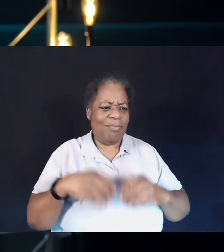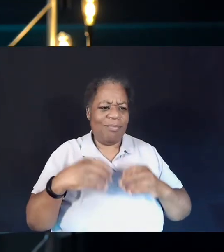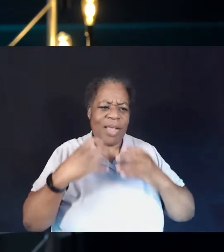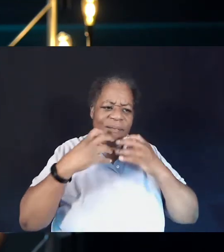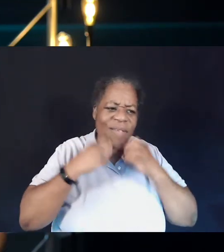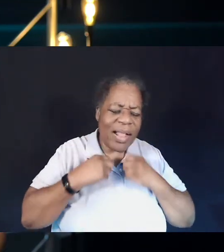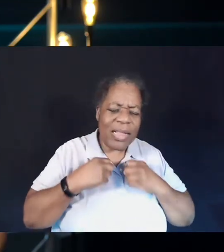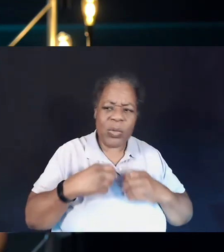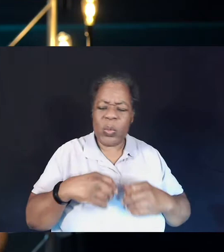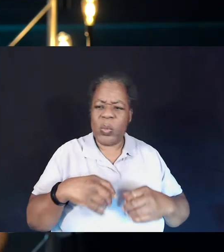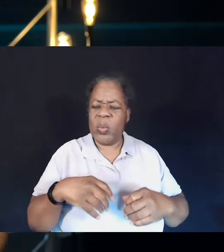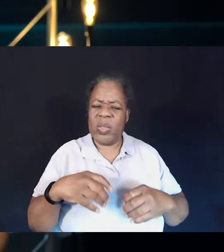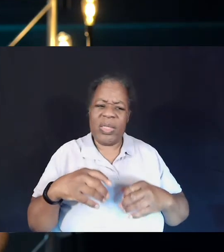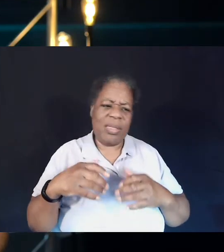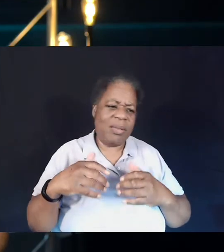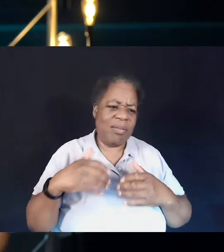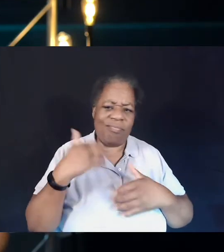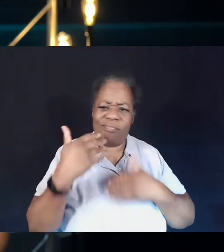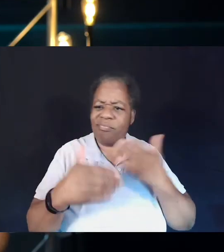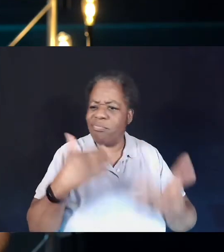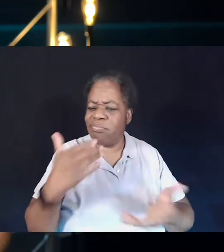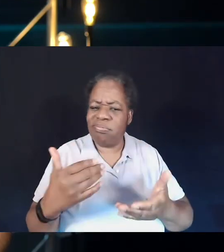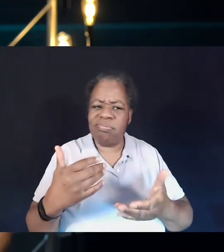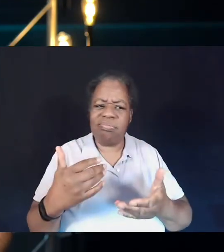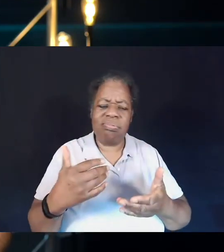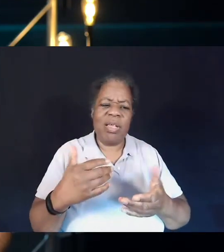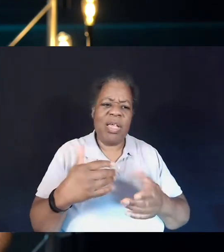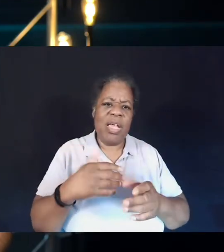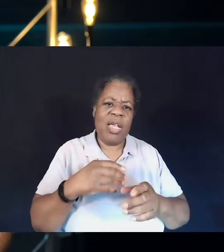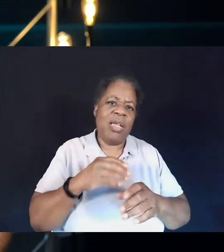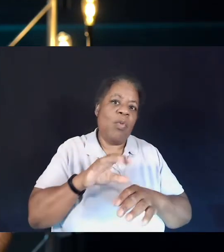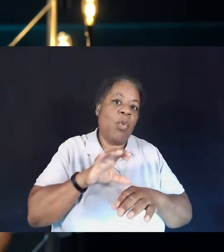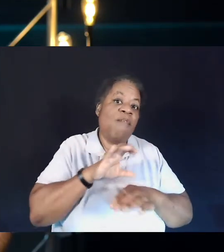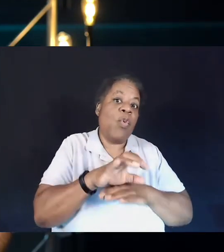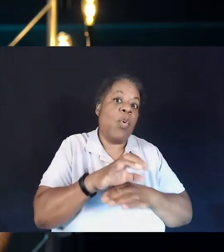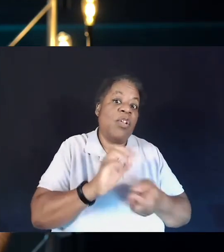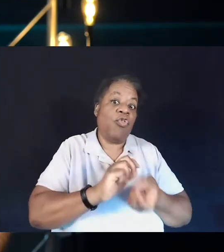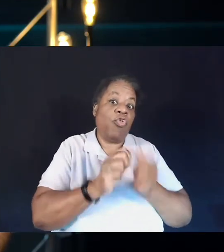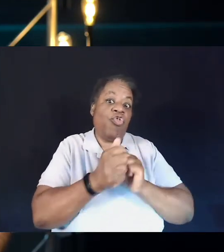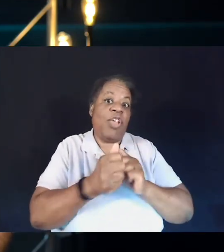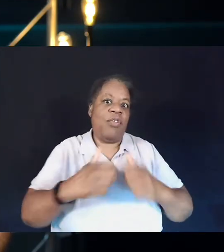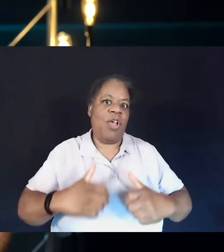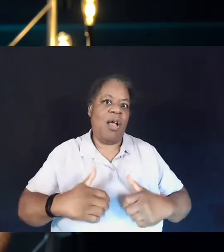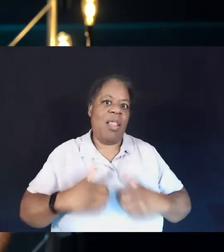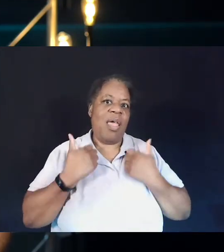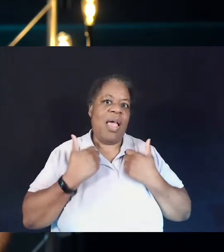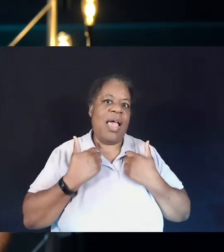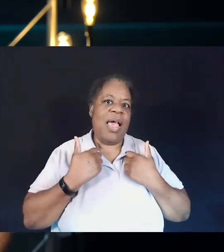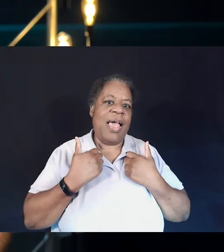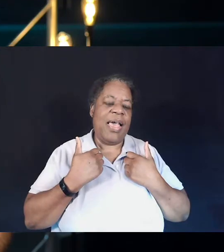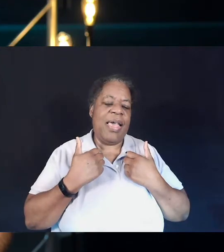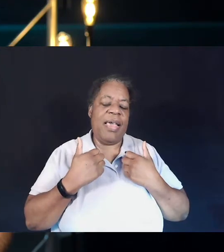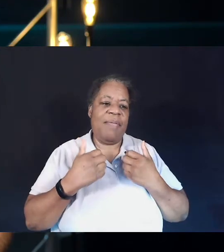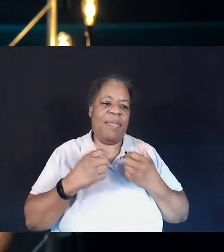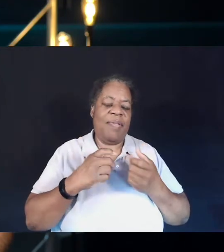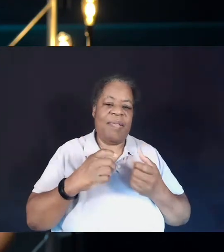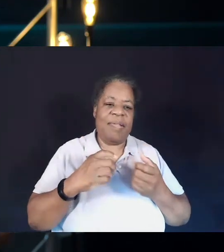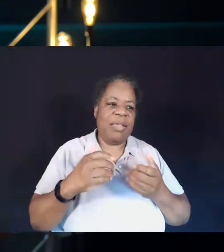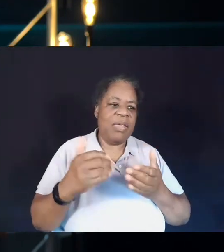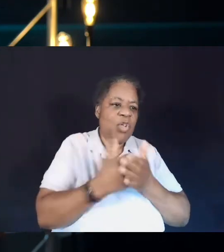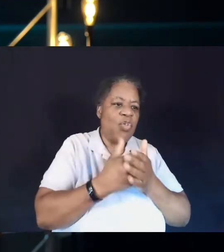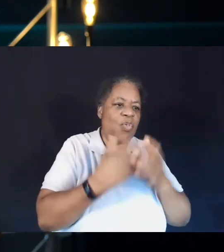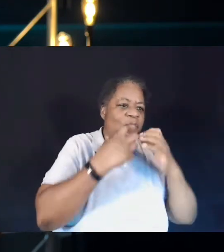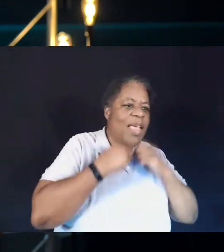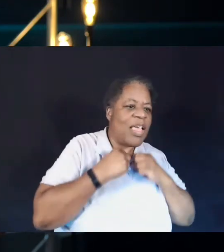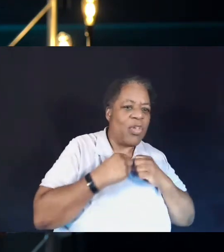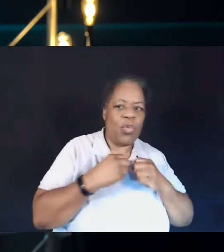and our futures, we're forced to recenter our lives around new values, around new habits, and around new identities. So